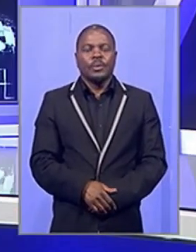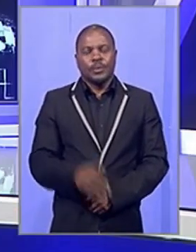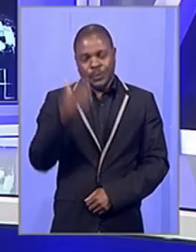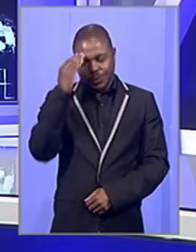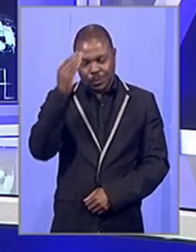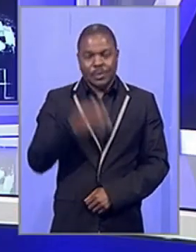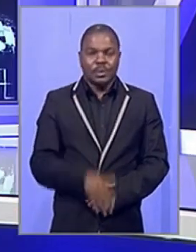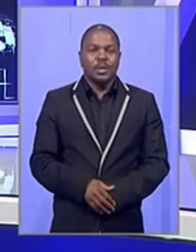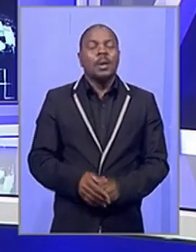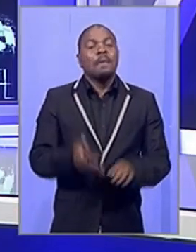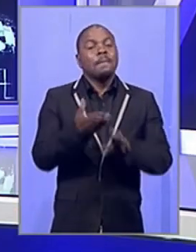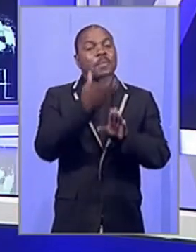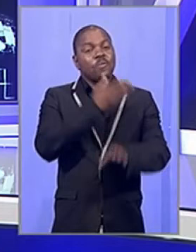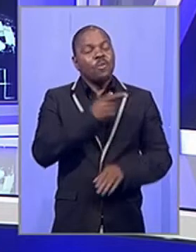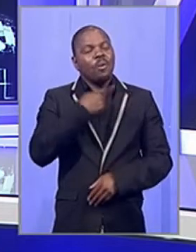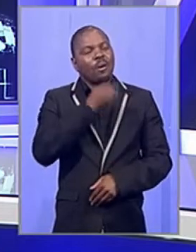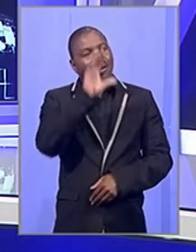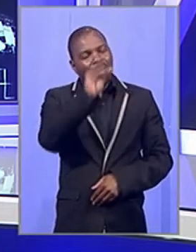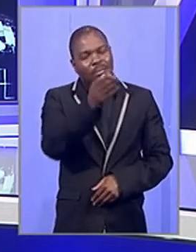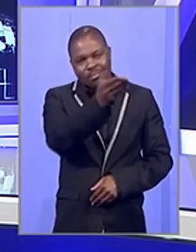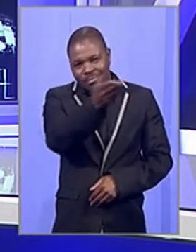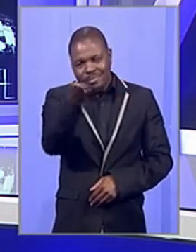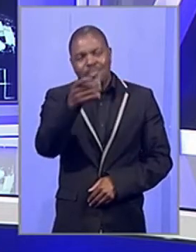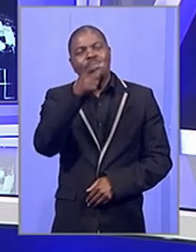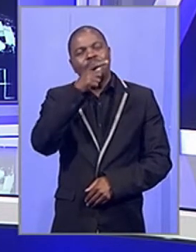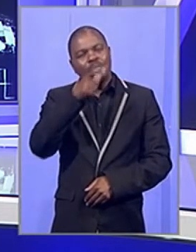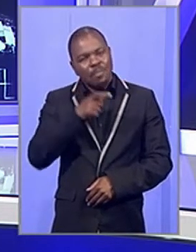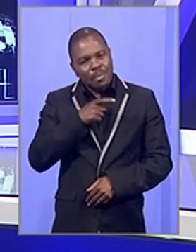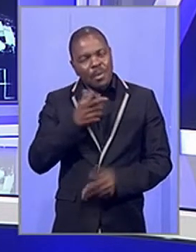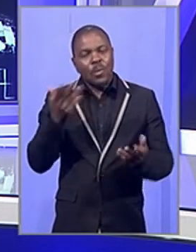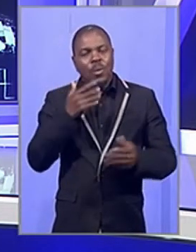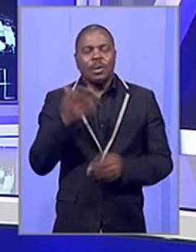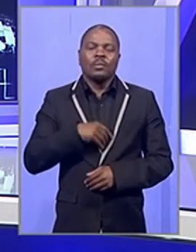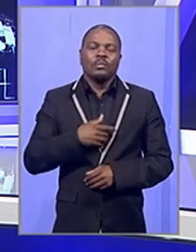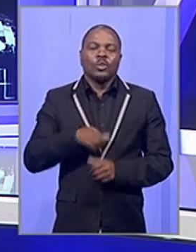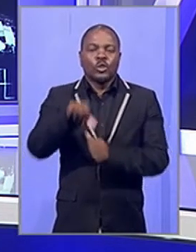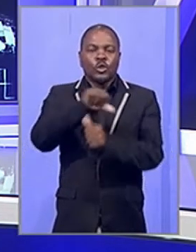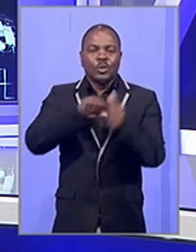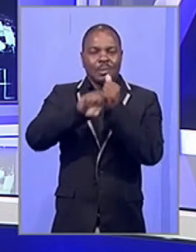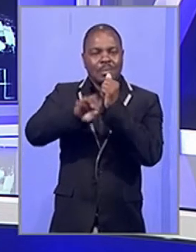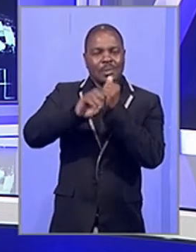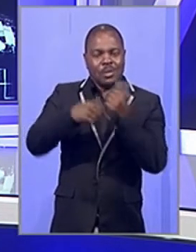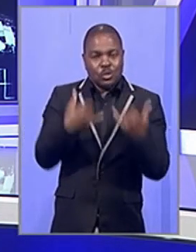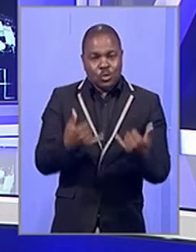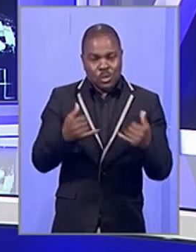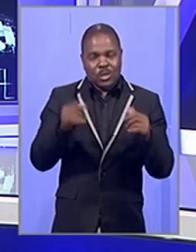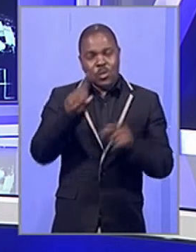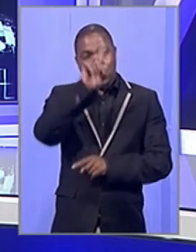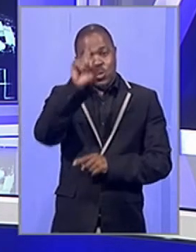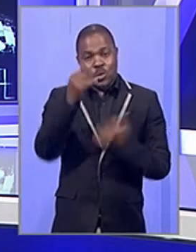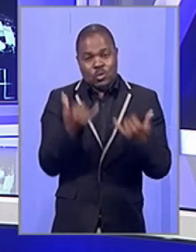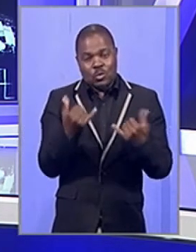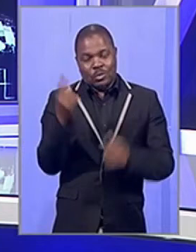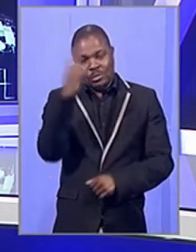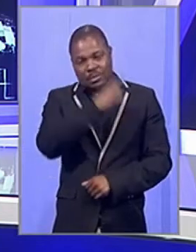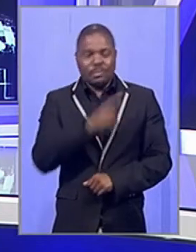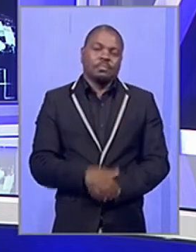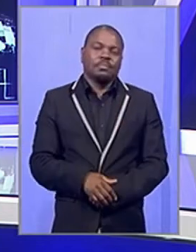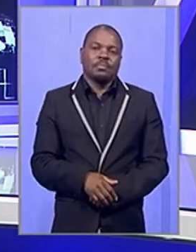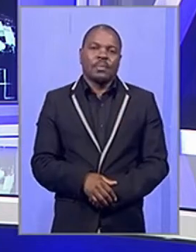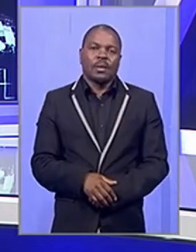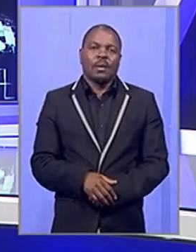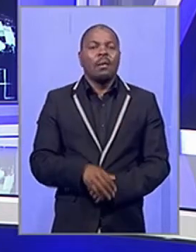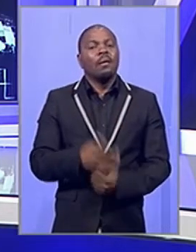Thobela re le kgopetše go ntšha maikutlo matlakaleng a dikgokagano mabapi le hlogo poledišano ya rena letšatšing le la